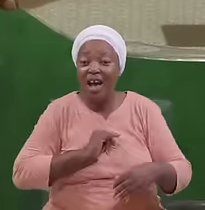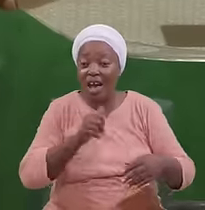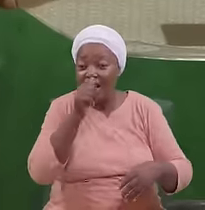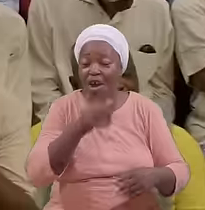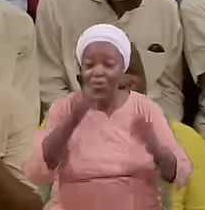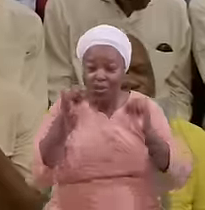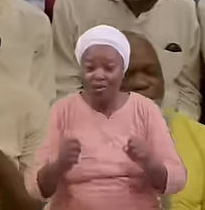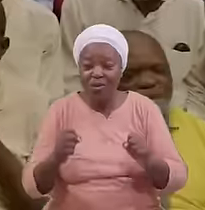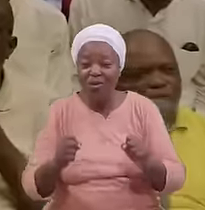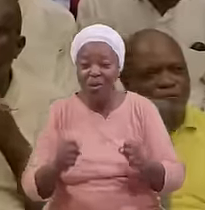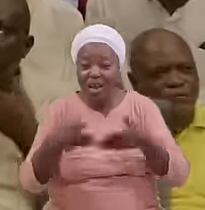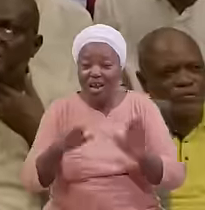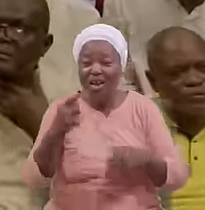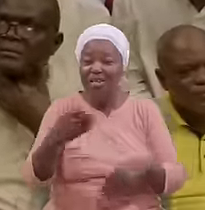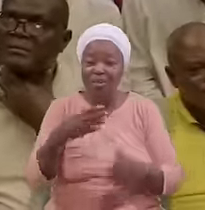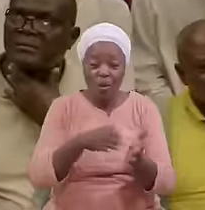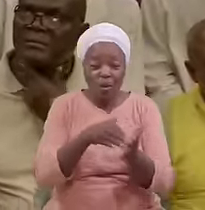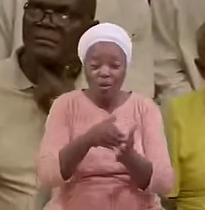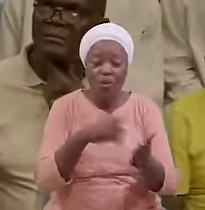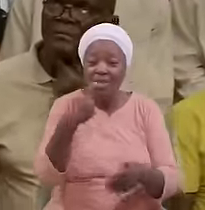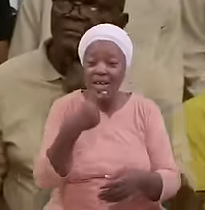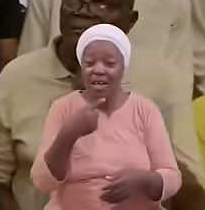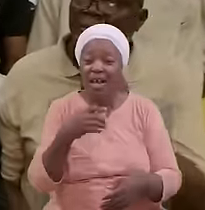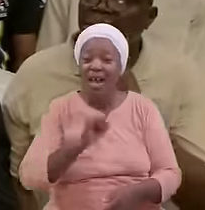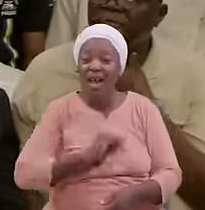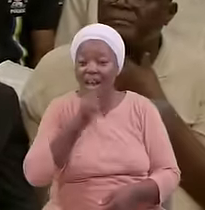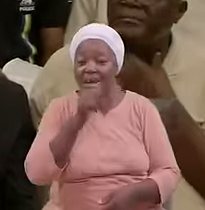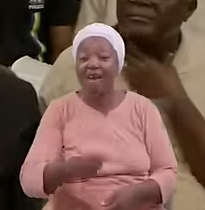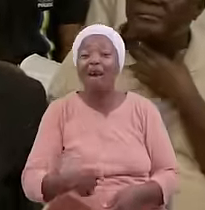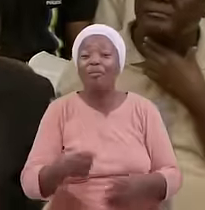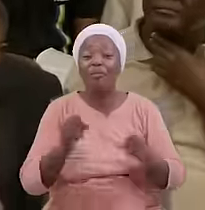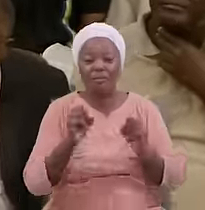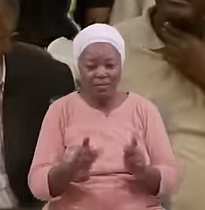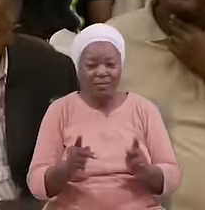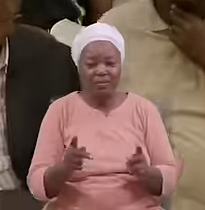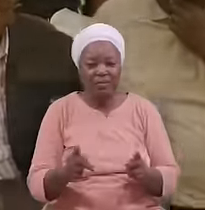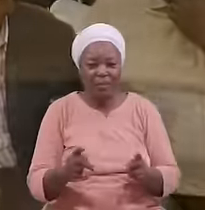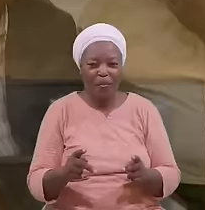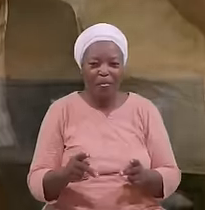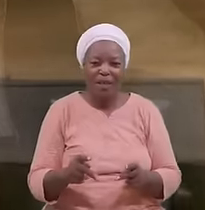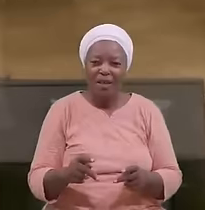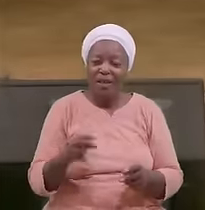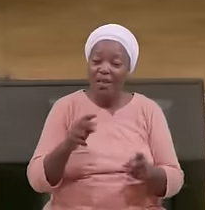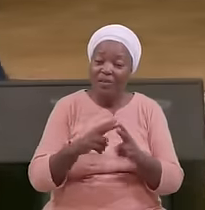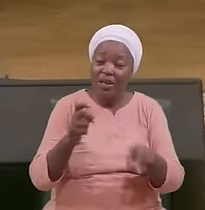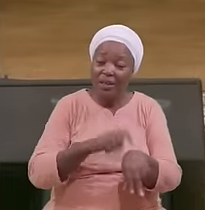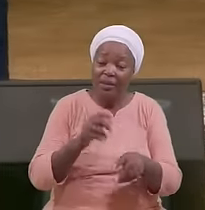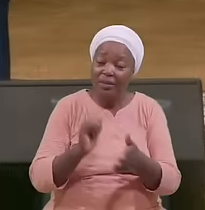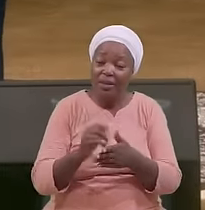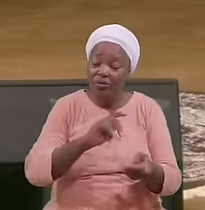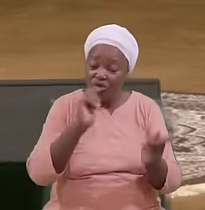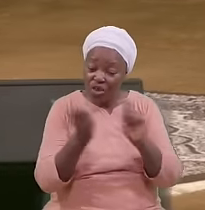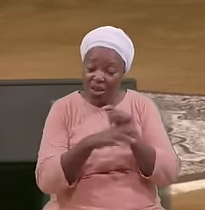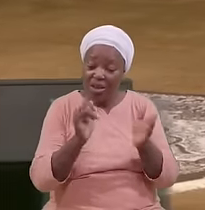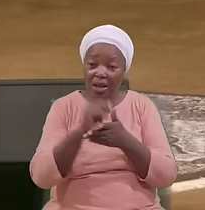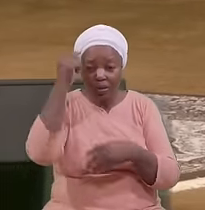say. The moment you change all those thoughts, that moment, the Lord will forgive you. And